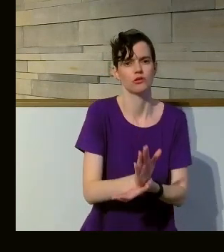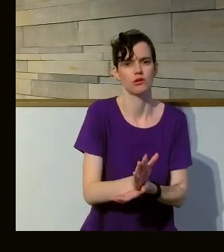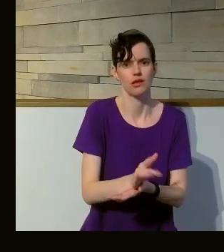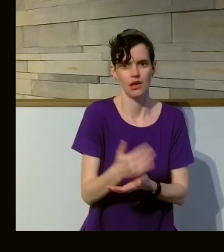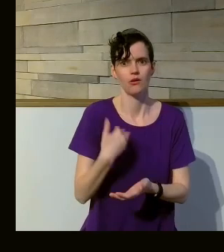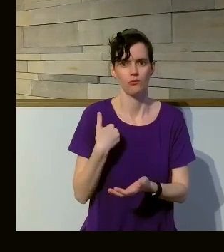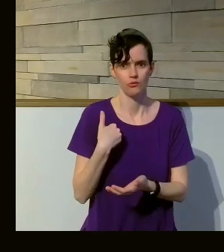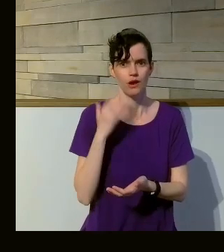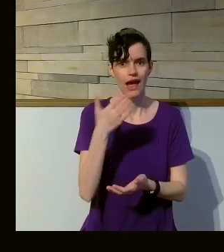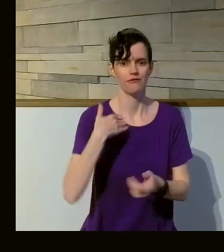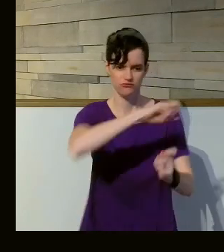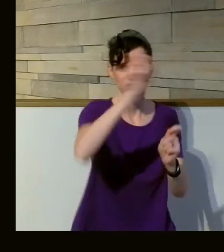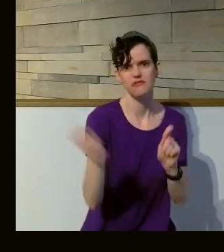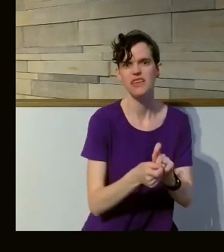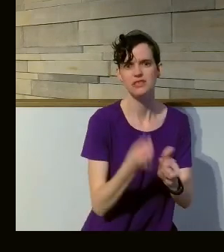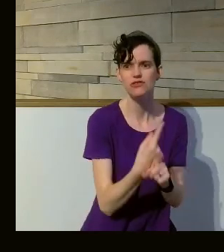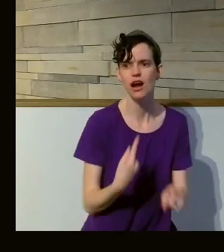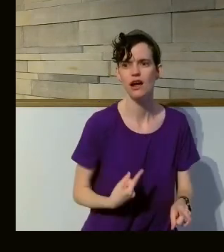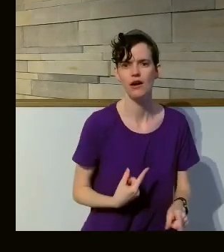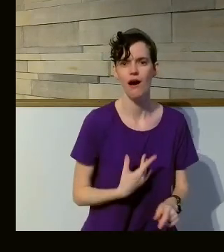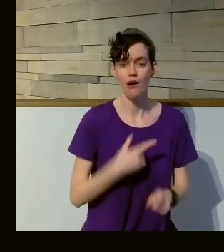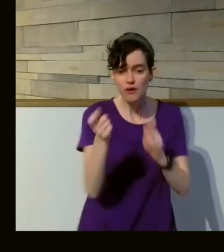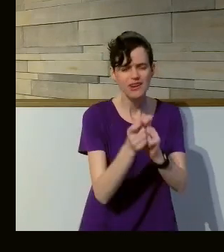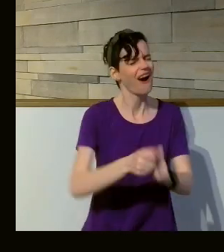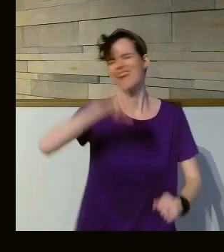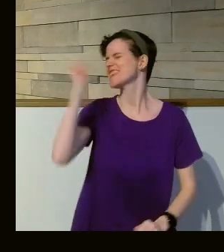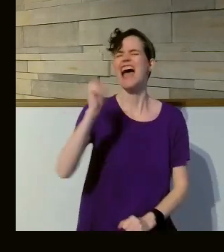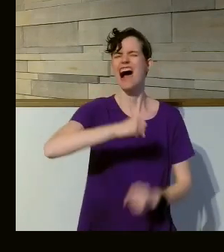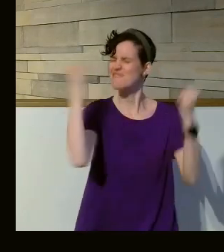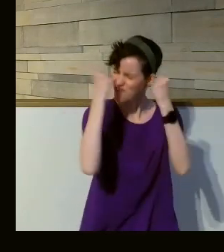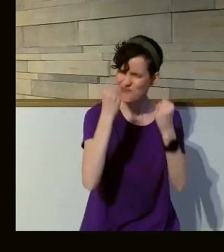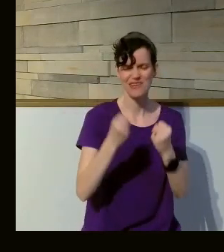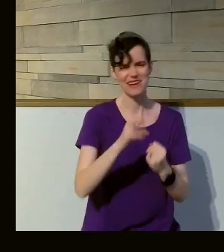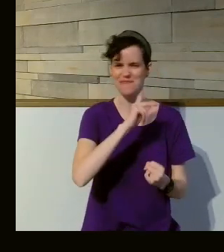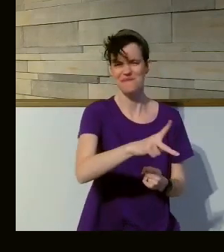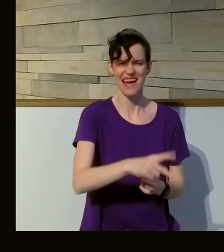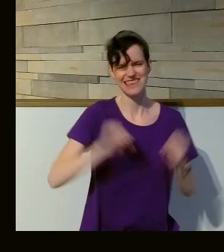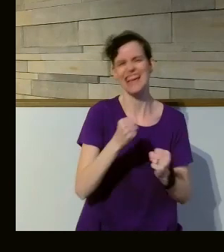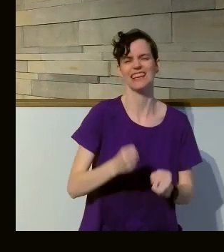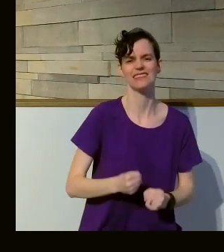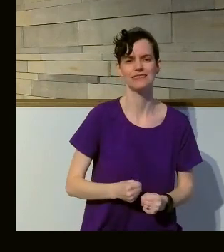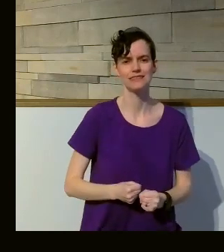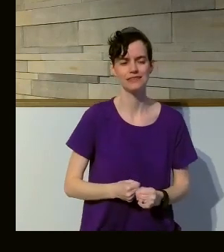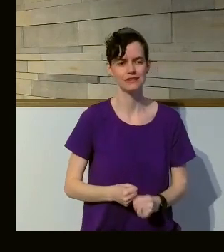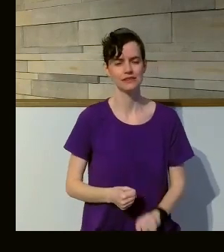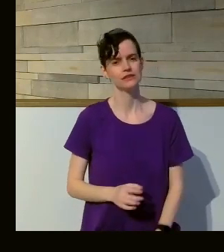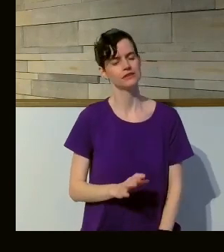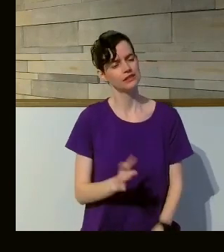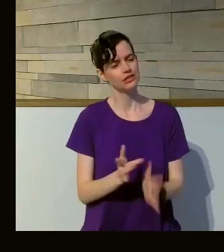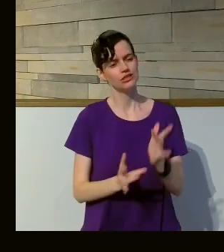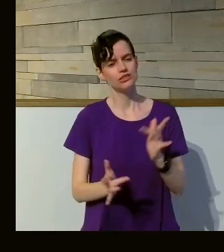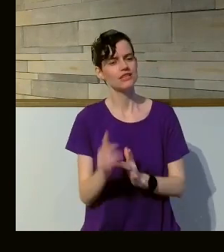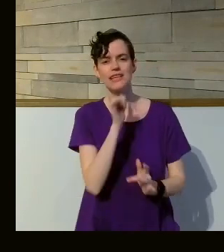revenge in there somewhere, right? Don't we celebrate that? Yeah, they got them good, didn't they? Yeah, they really did.